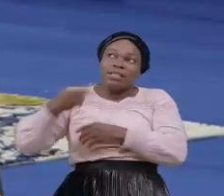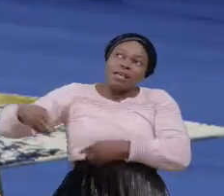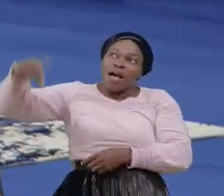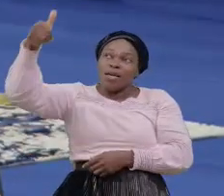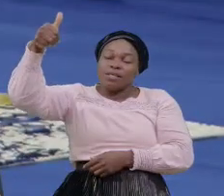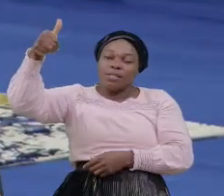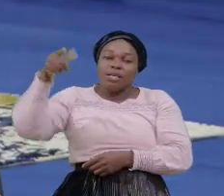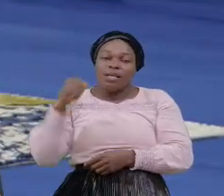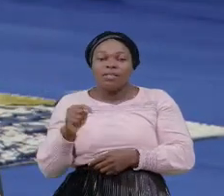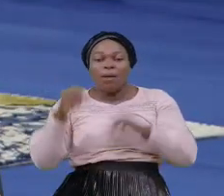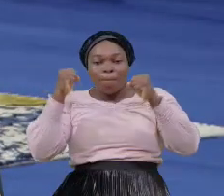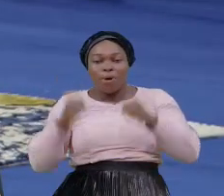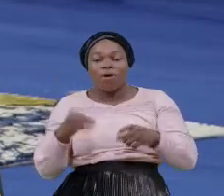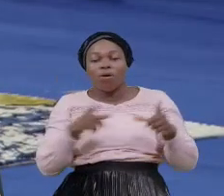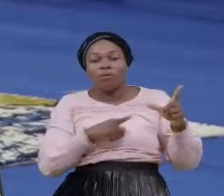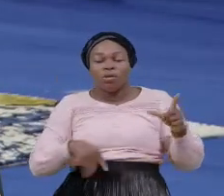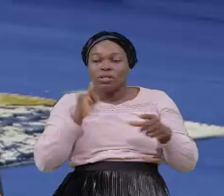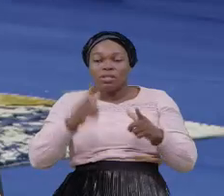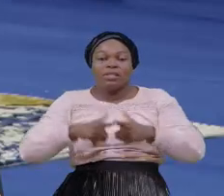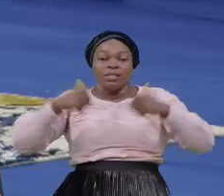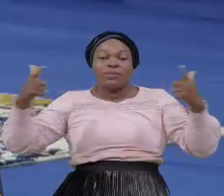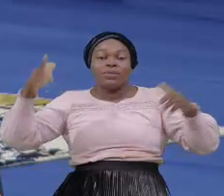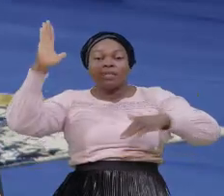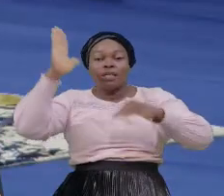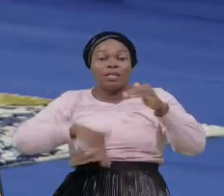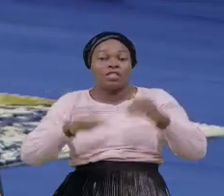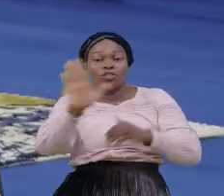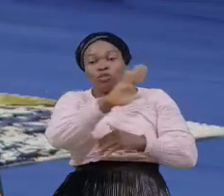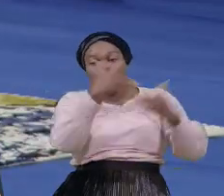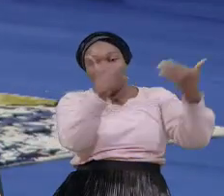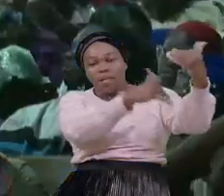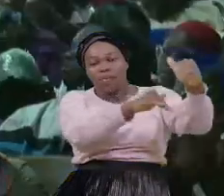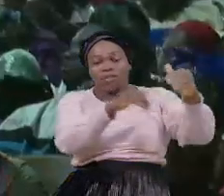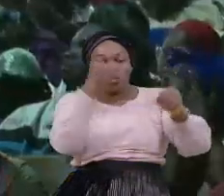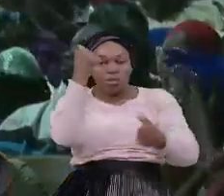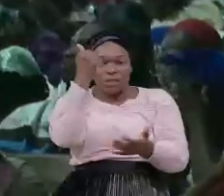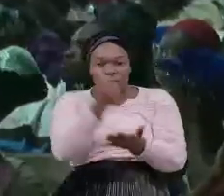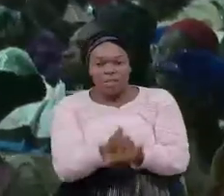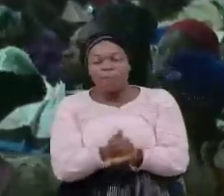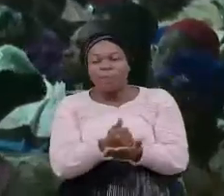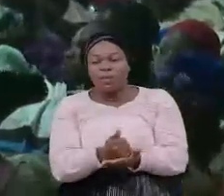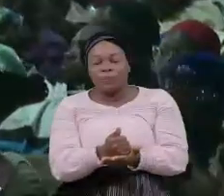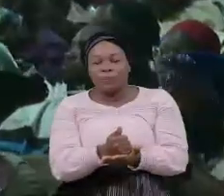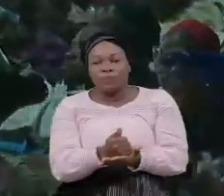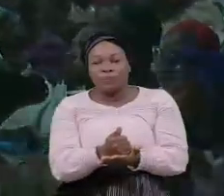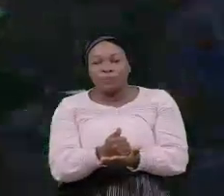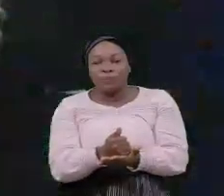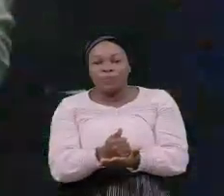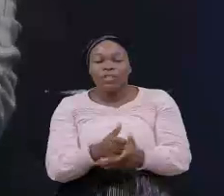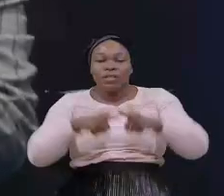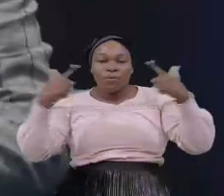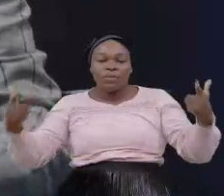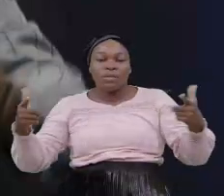Lord is greater than your limitation. Give me a good amen. Amen. Greater than your disease, greater than